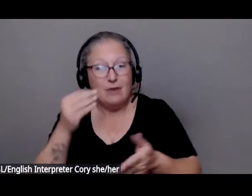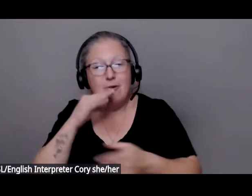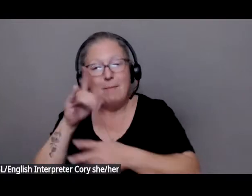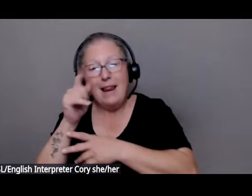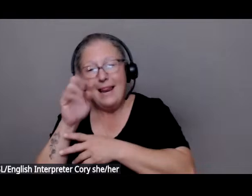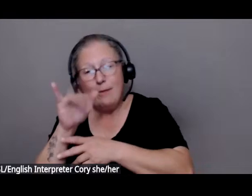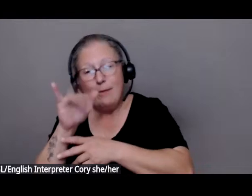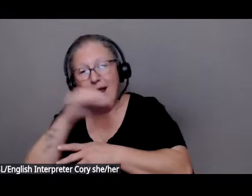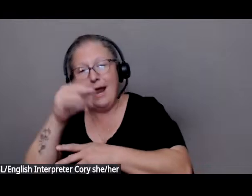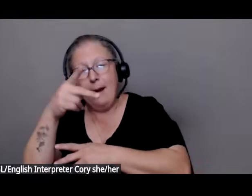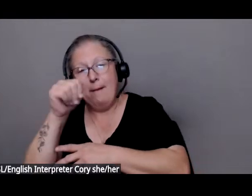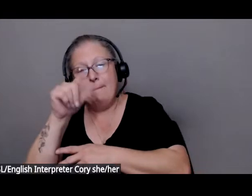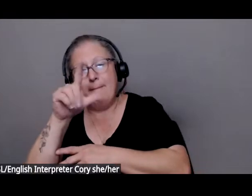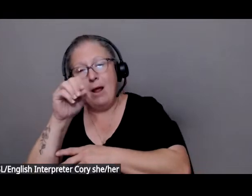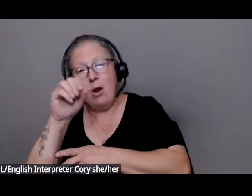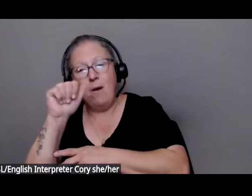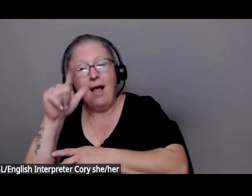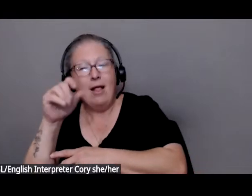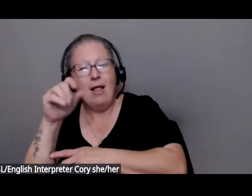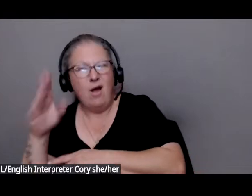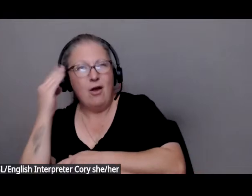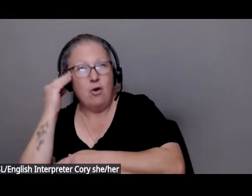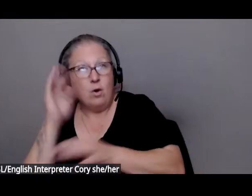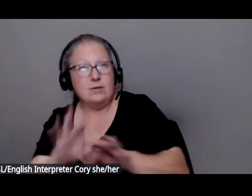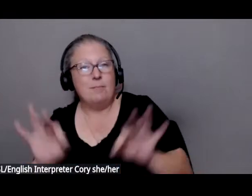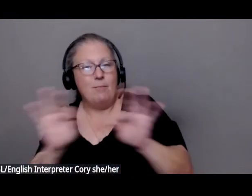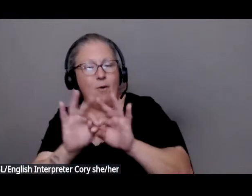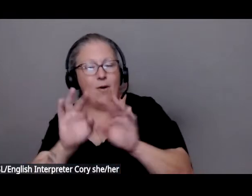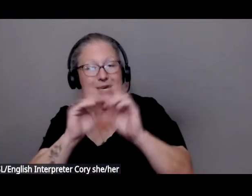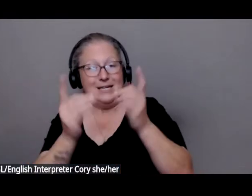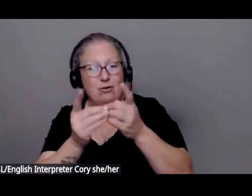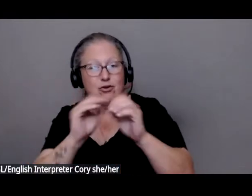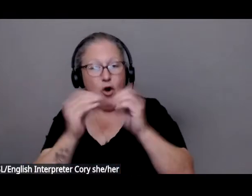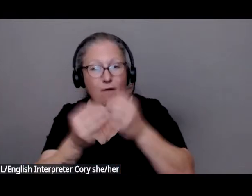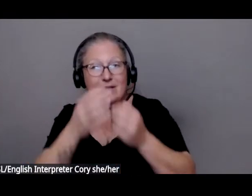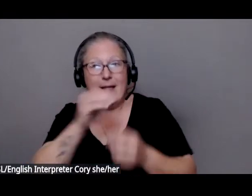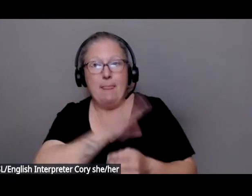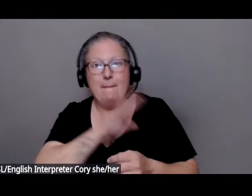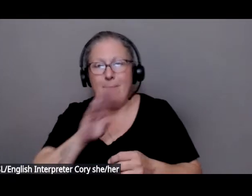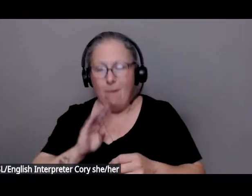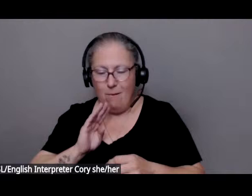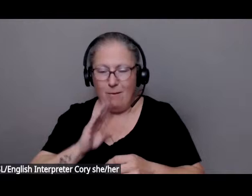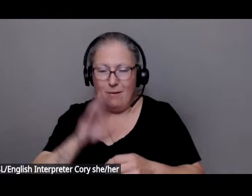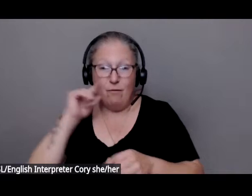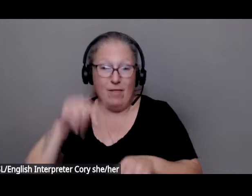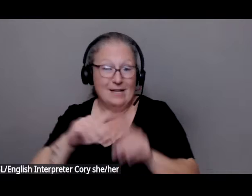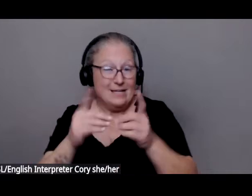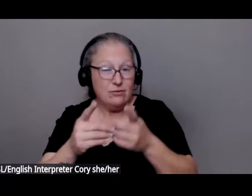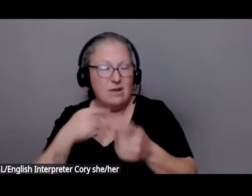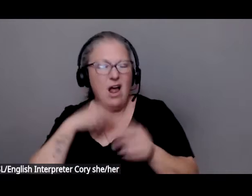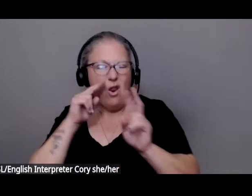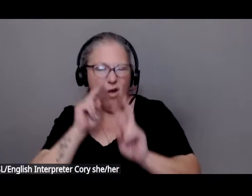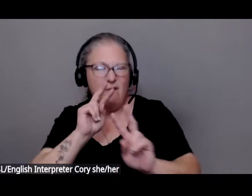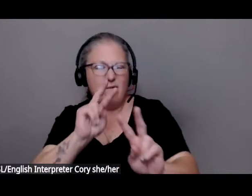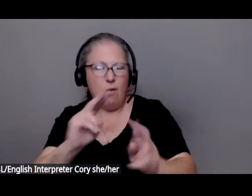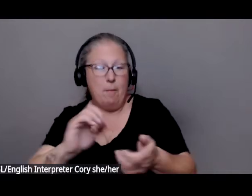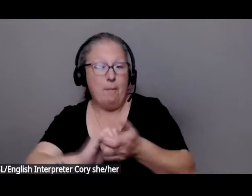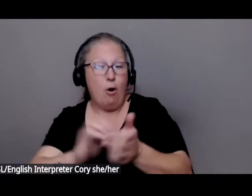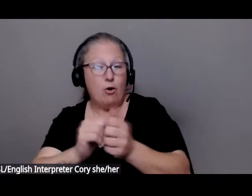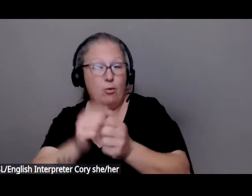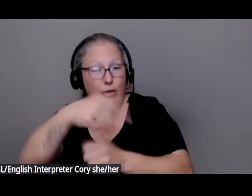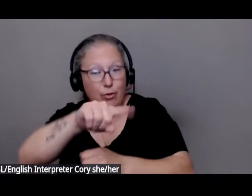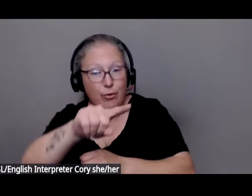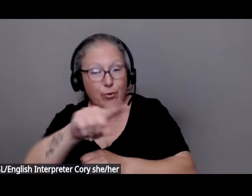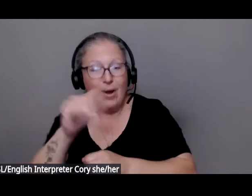Alto. I know how important the district office staff and the board are in a district, and I look forward to partnering with you as a